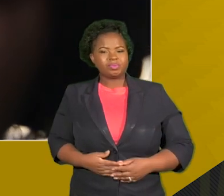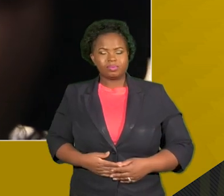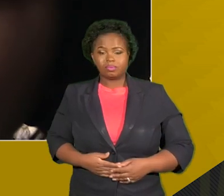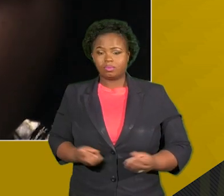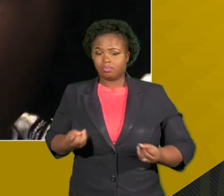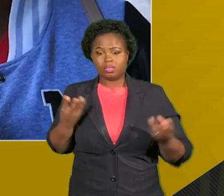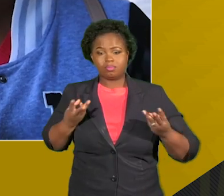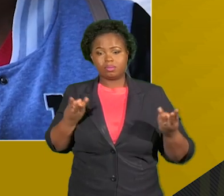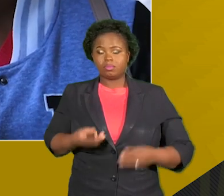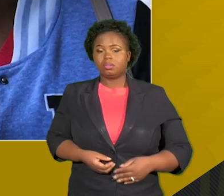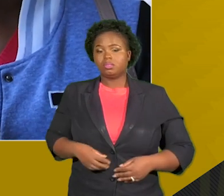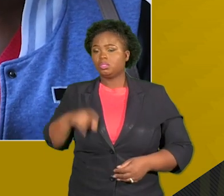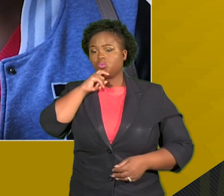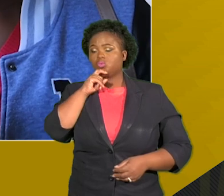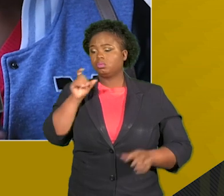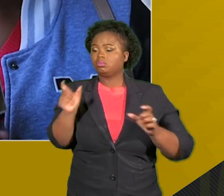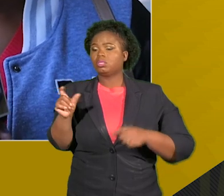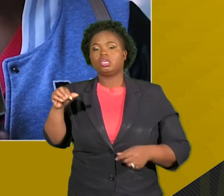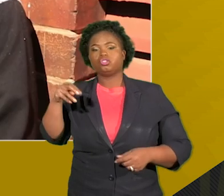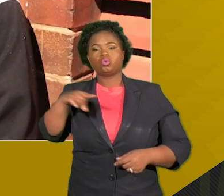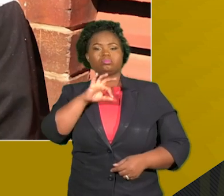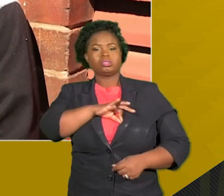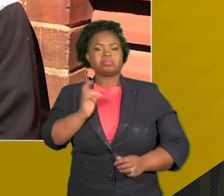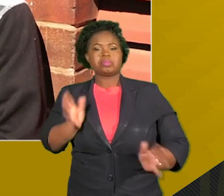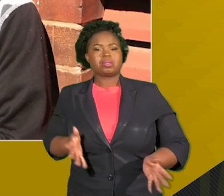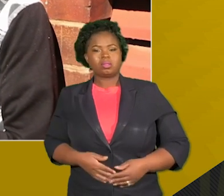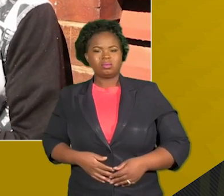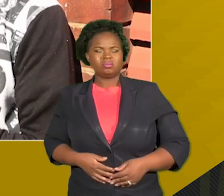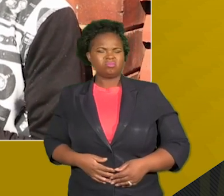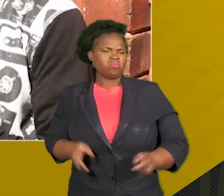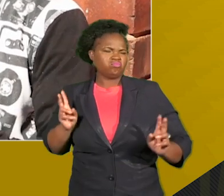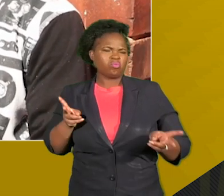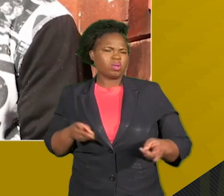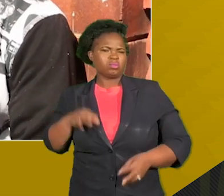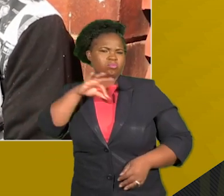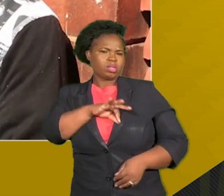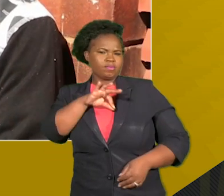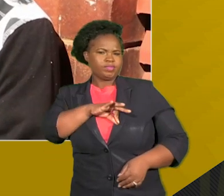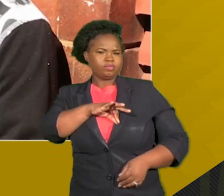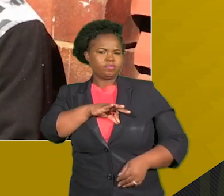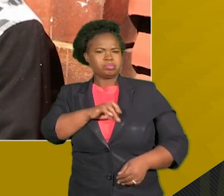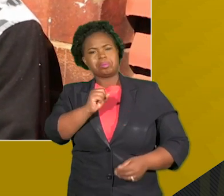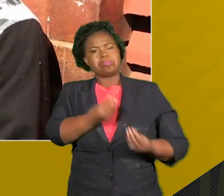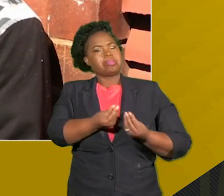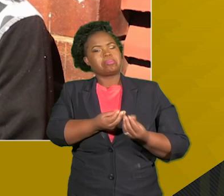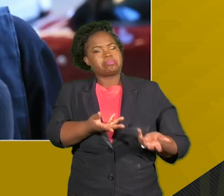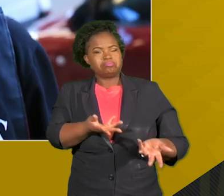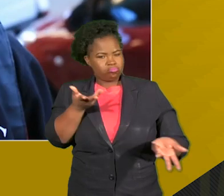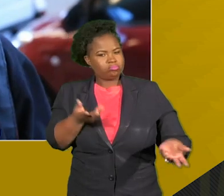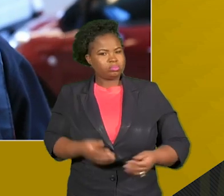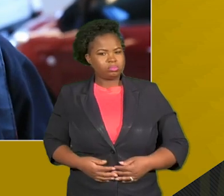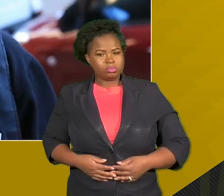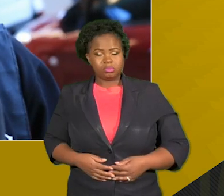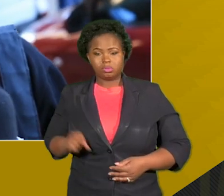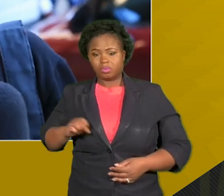been saying that it's NGO and you would benefit all the time. It's human nature to benefit from something, you know what I'm saying? It's